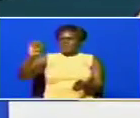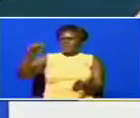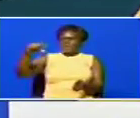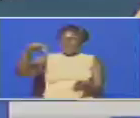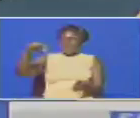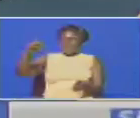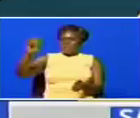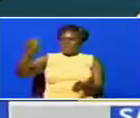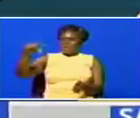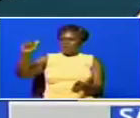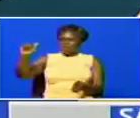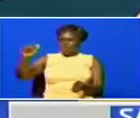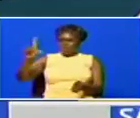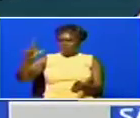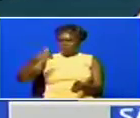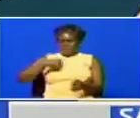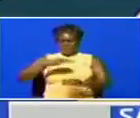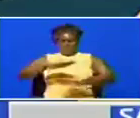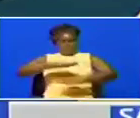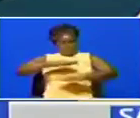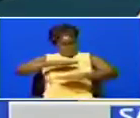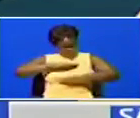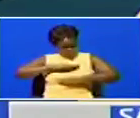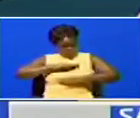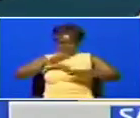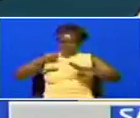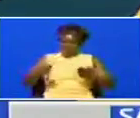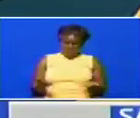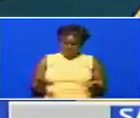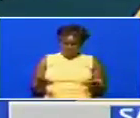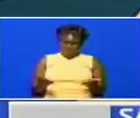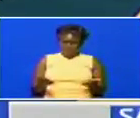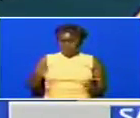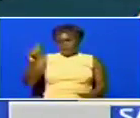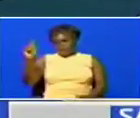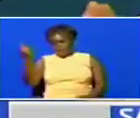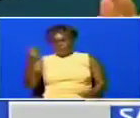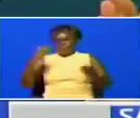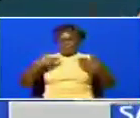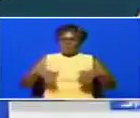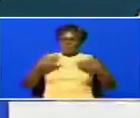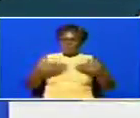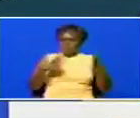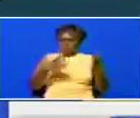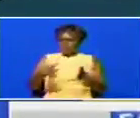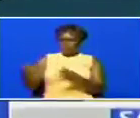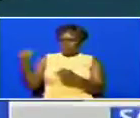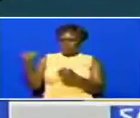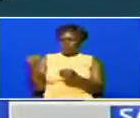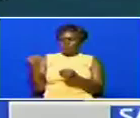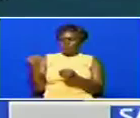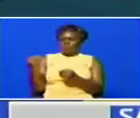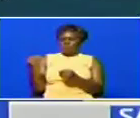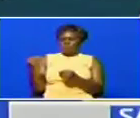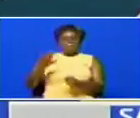African, I'm very satisfied with the fact that Kenyan people went to the electoral booths